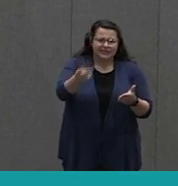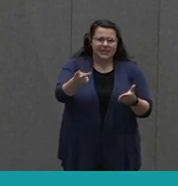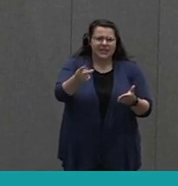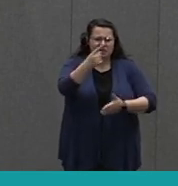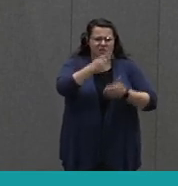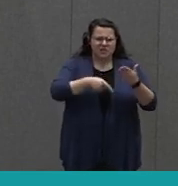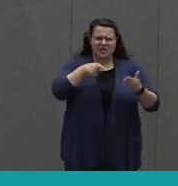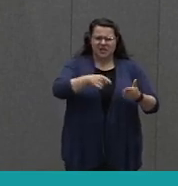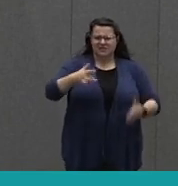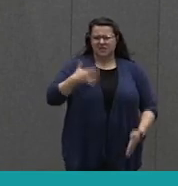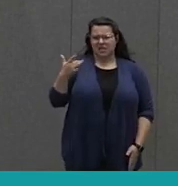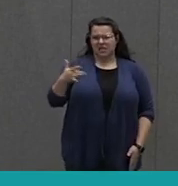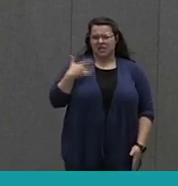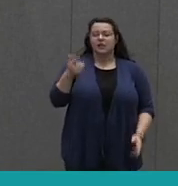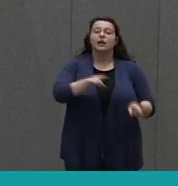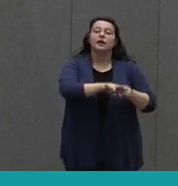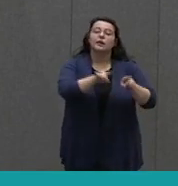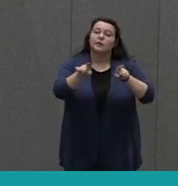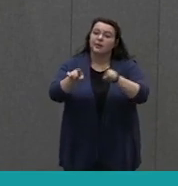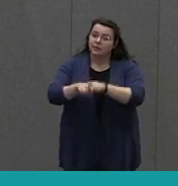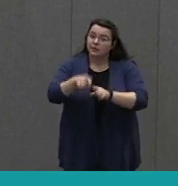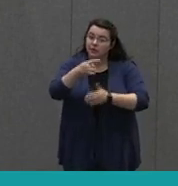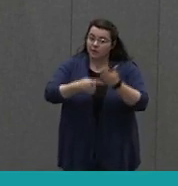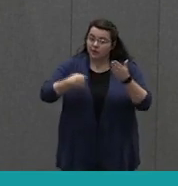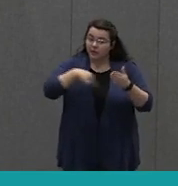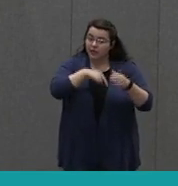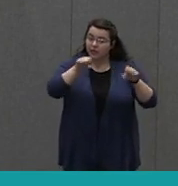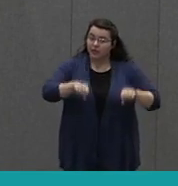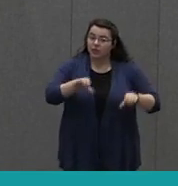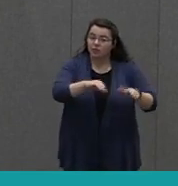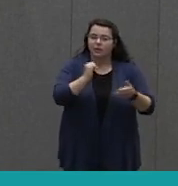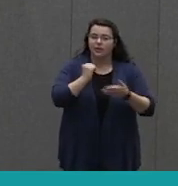feeling and also what we could do to help her.